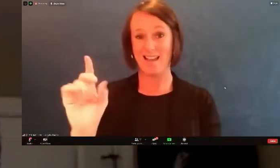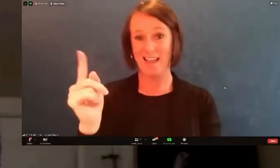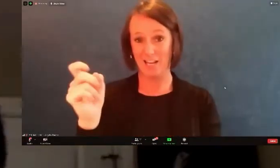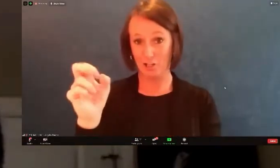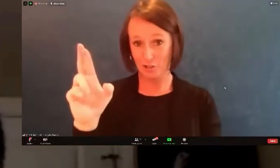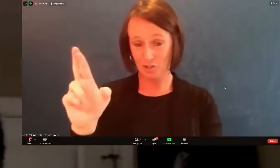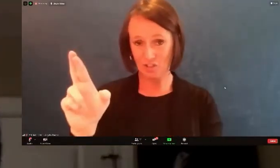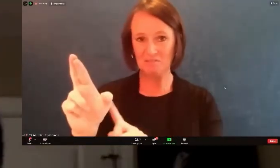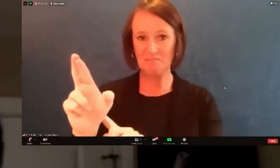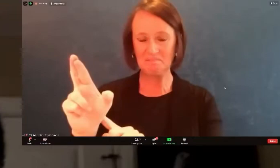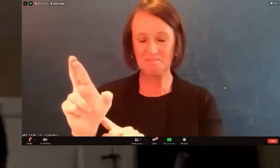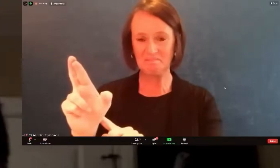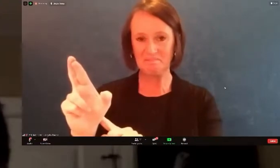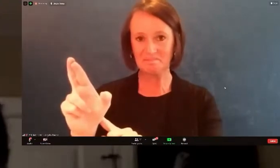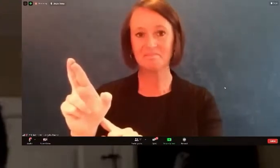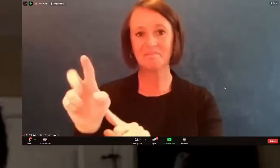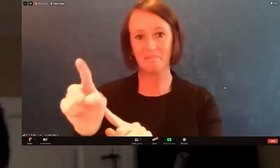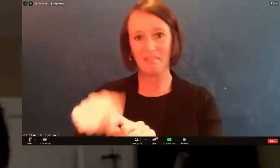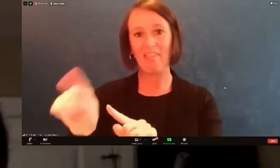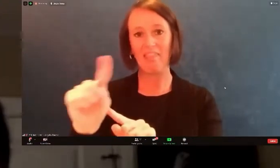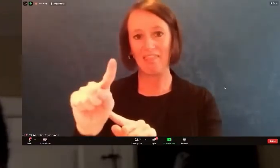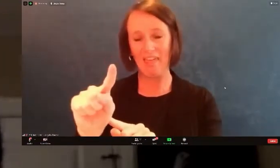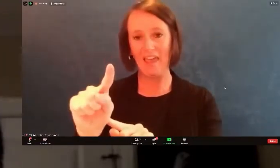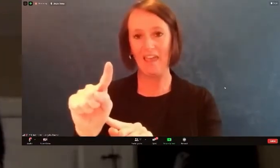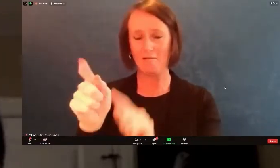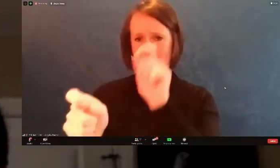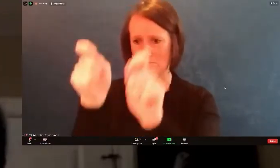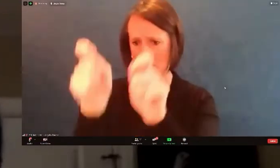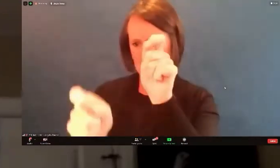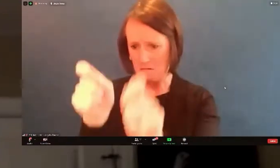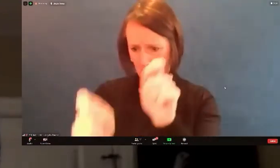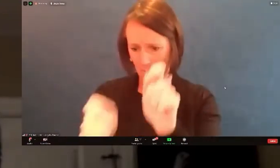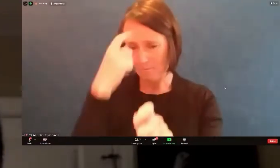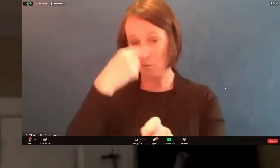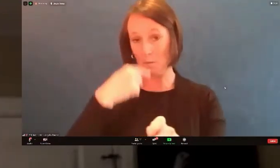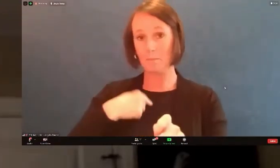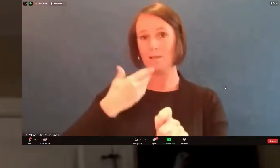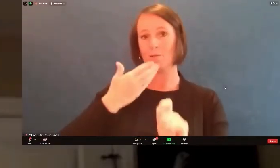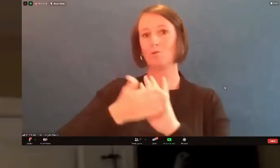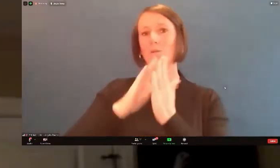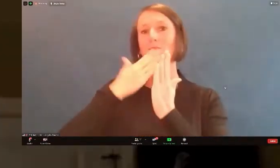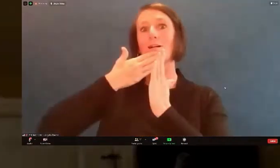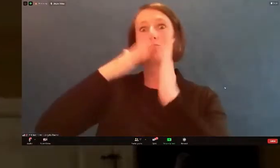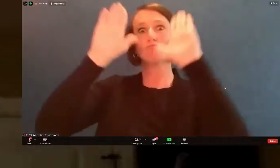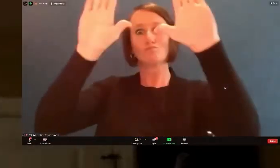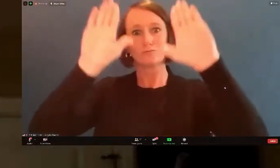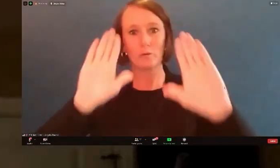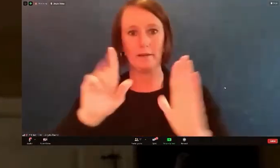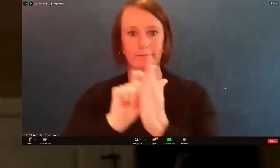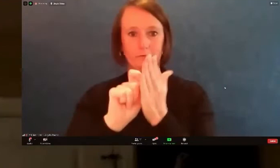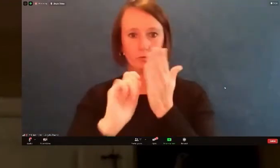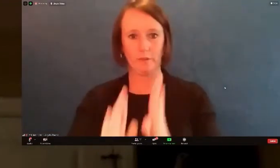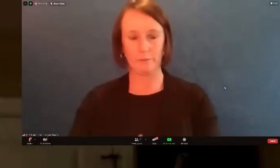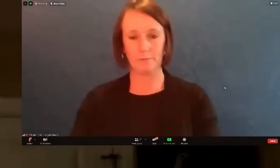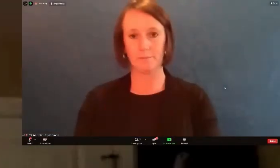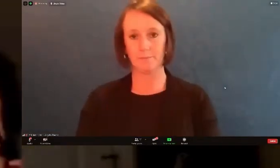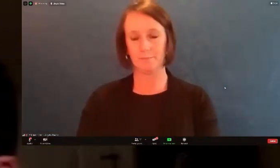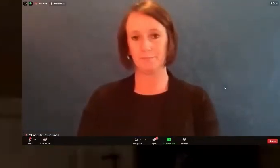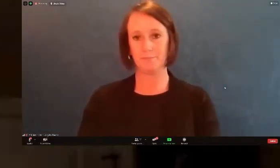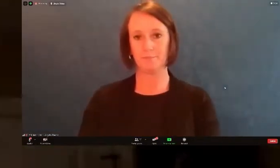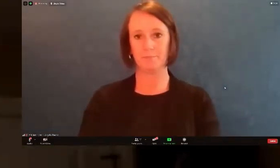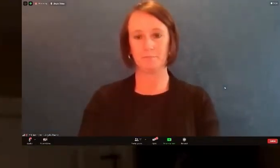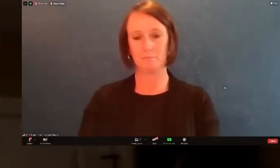writers. And that is a truth. It is a dream effort. So I'll give you an example. So may we have enough to share? I'll read this